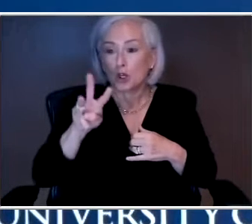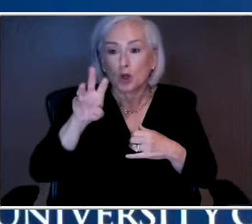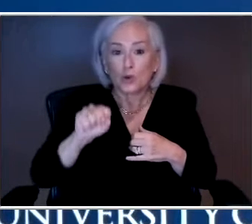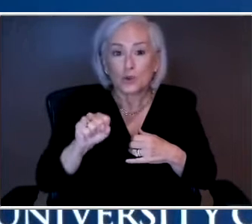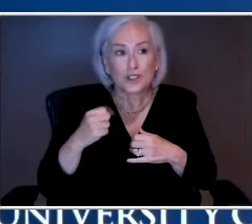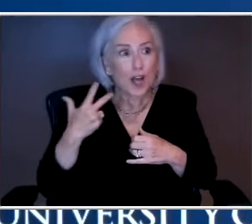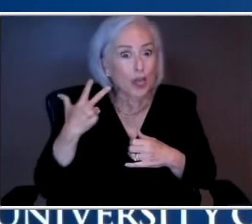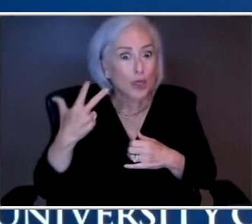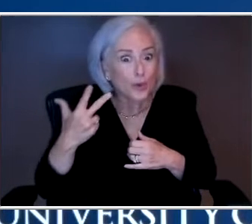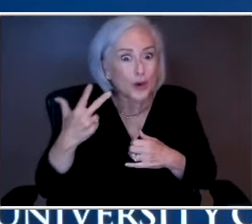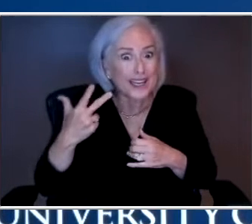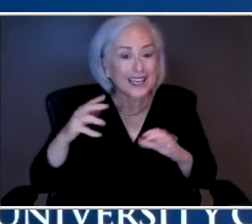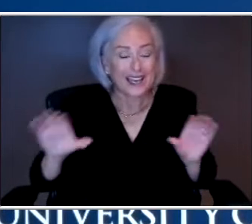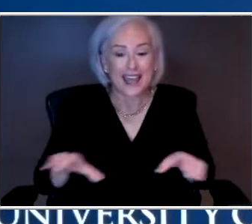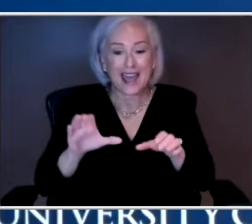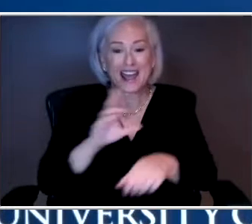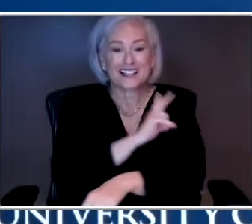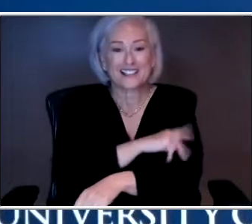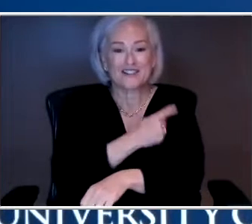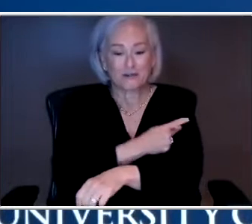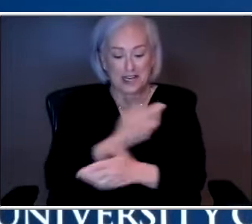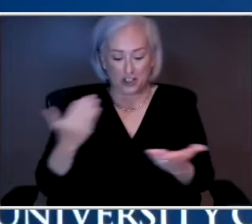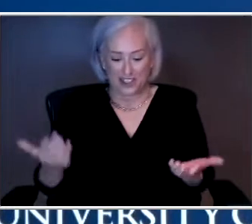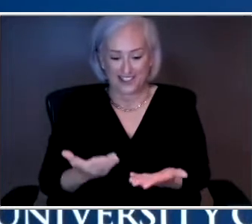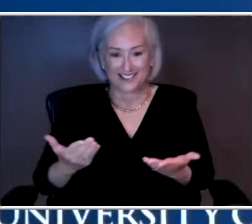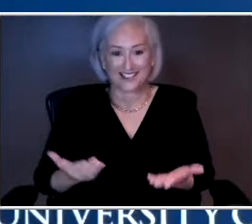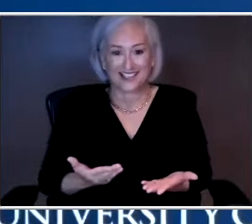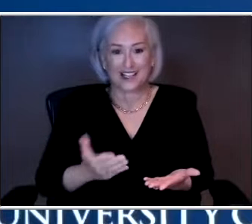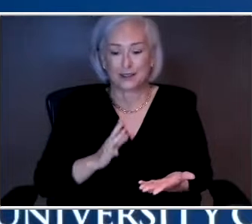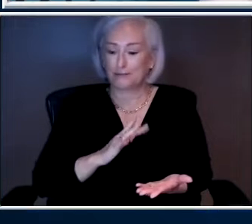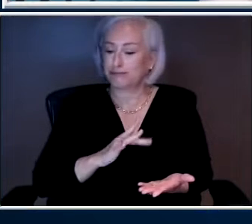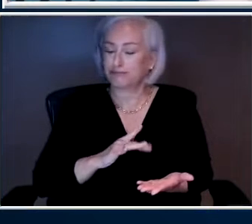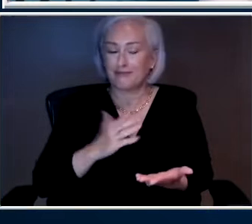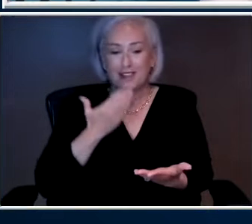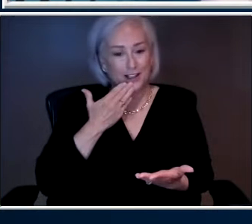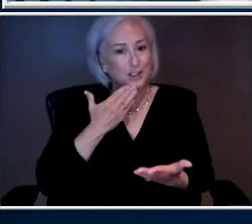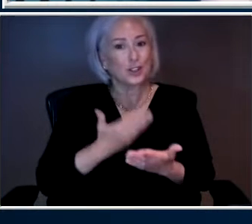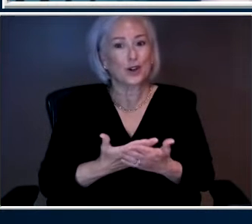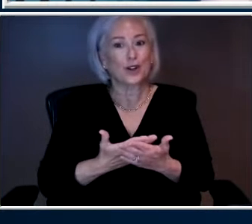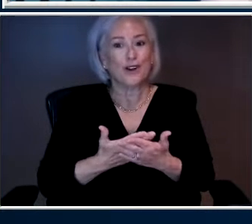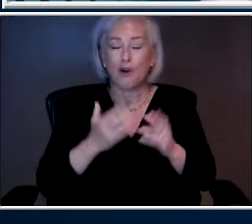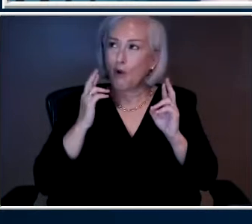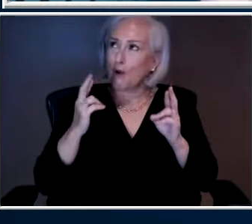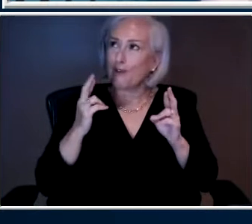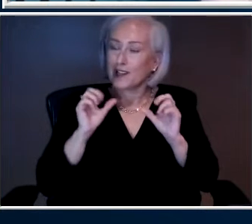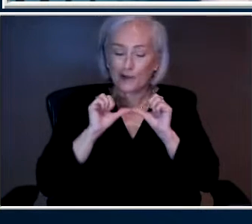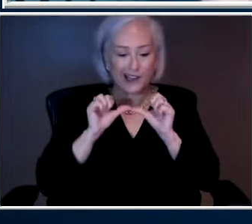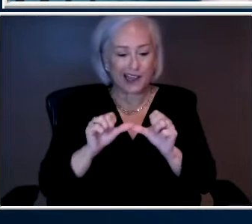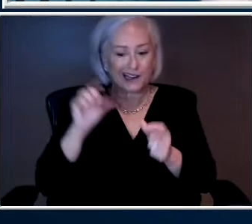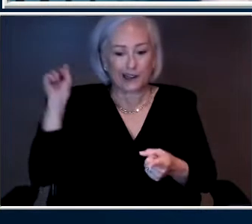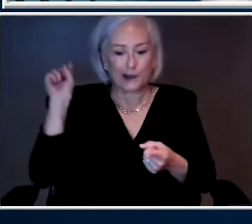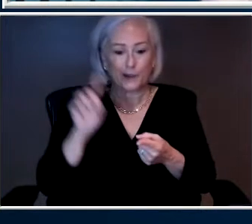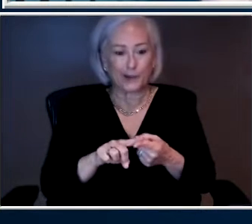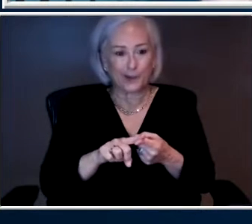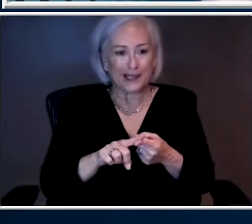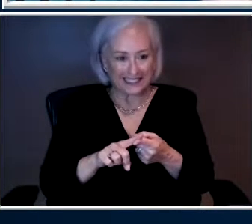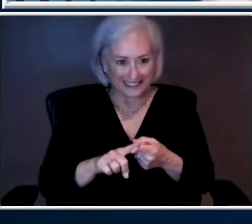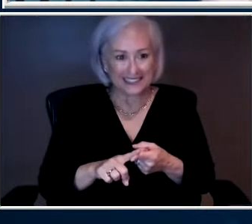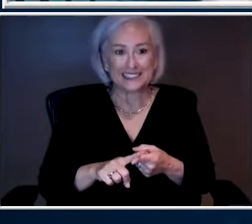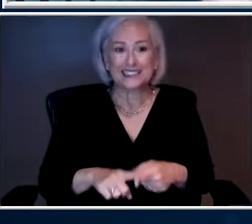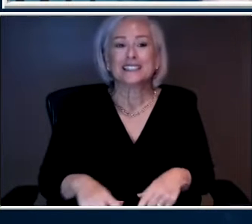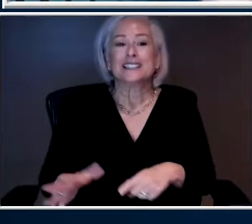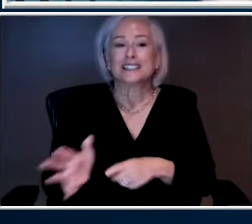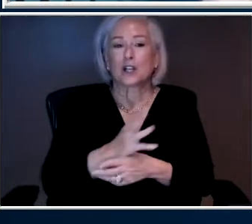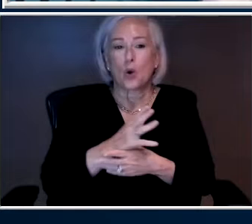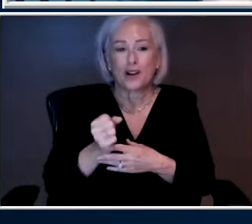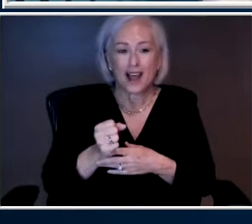in the hospital, so that is really good. Yeah. Hopefully we can keep it going down. Doing away with the COVID count, definitely not doing away with you.